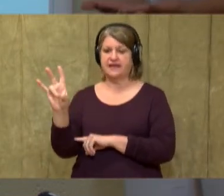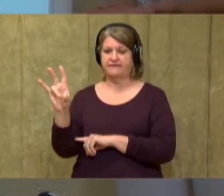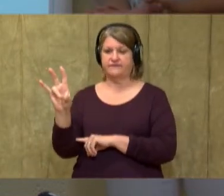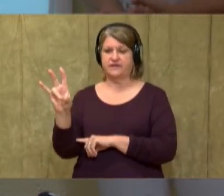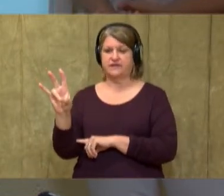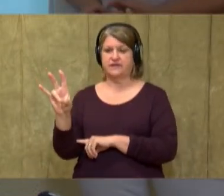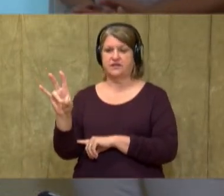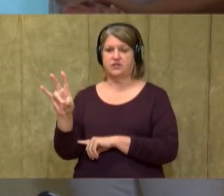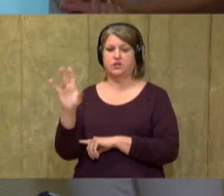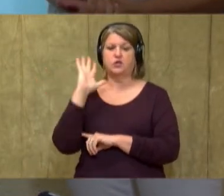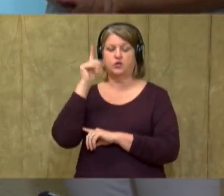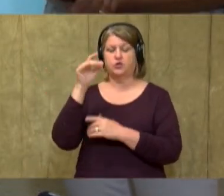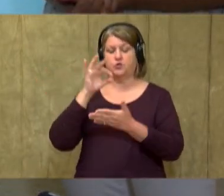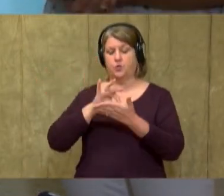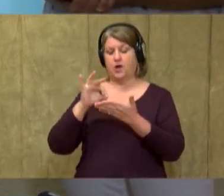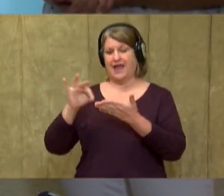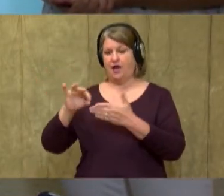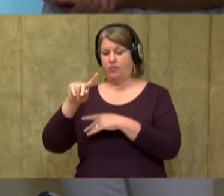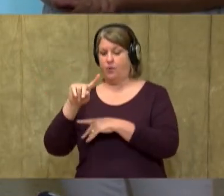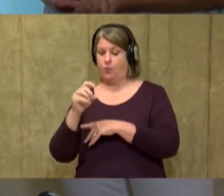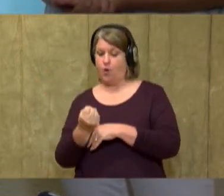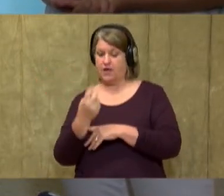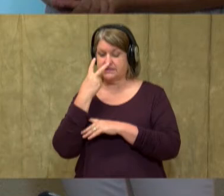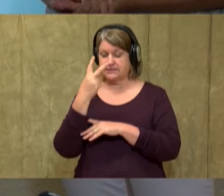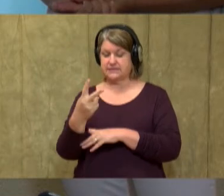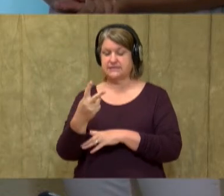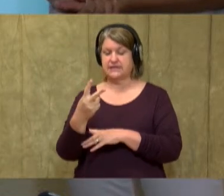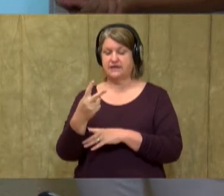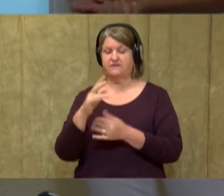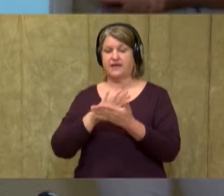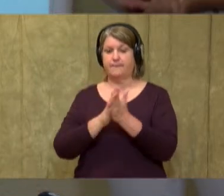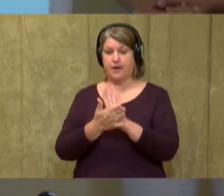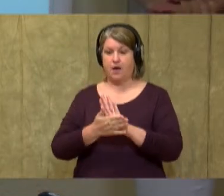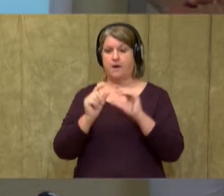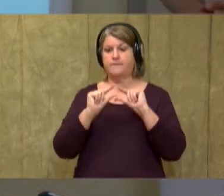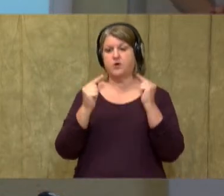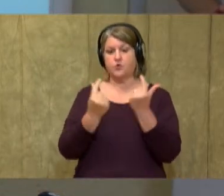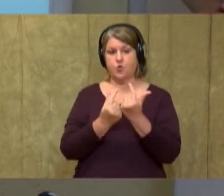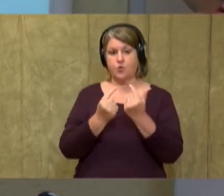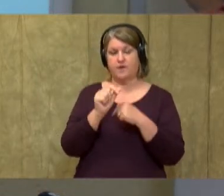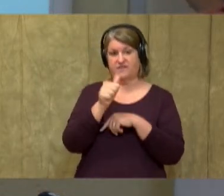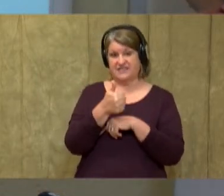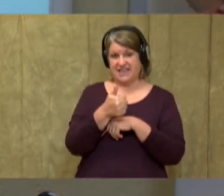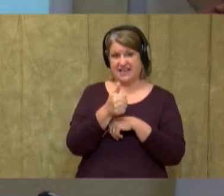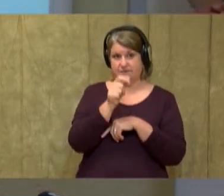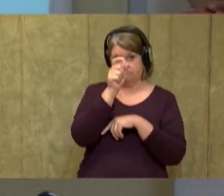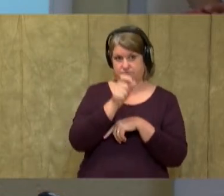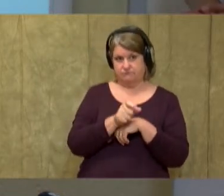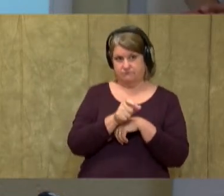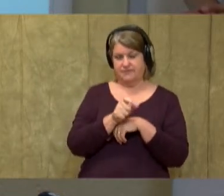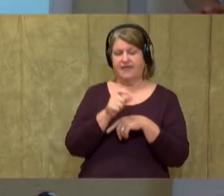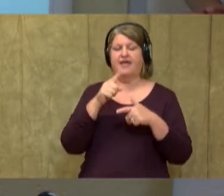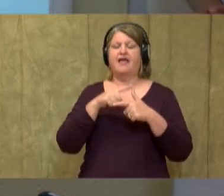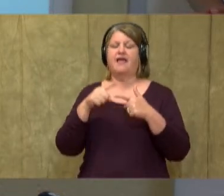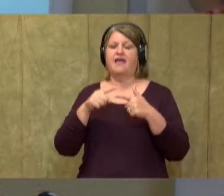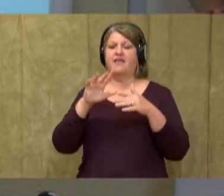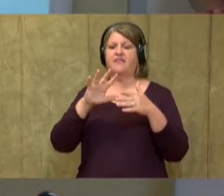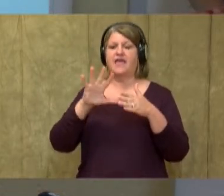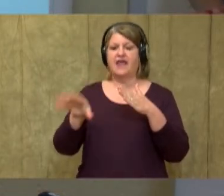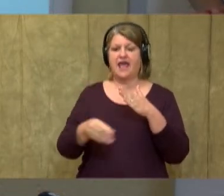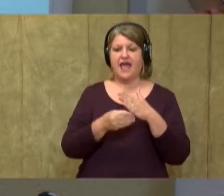You're going to count your ones to see if you can make a group of 10, and then add your tens and your ones.